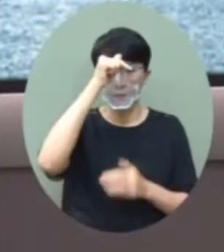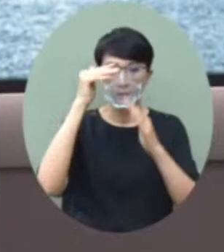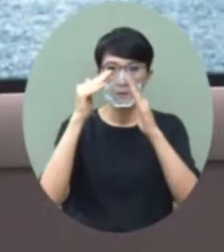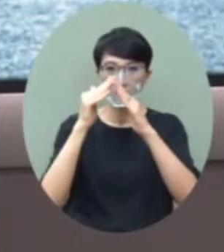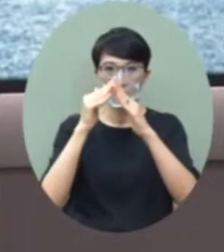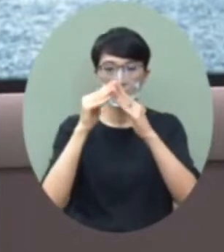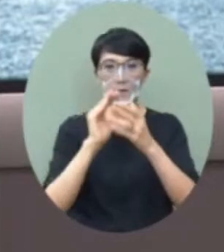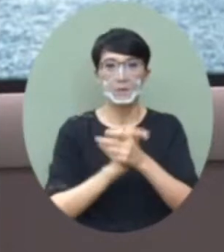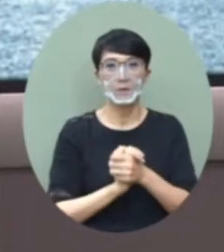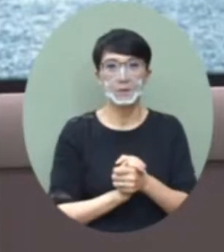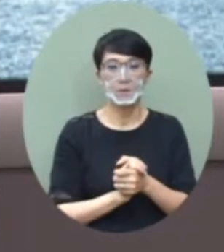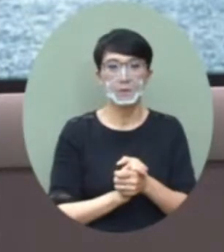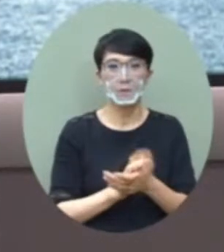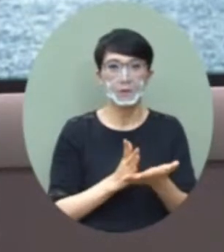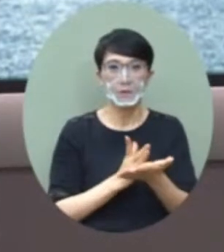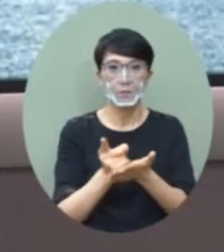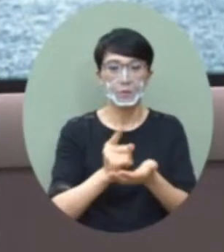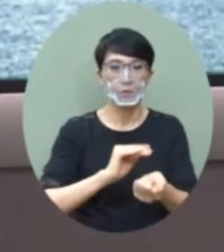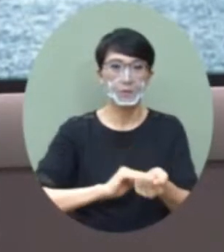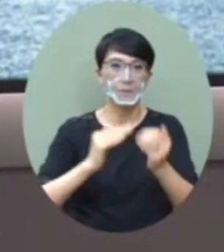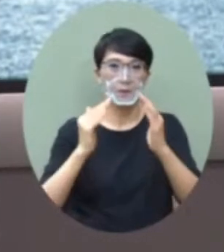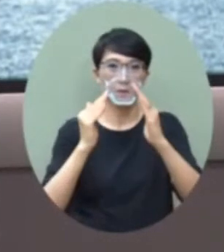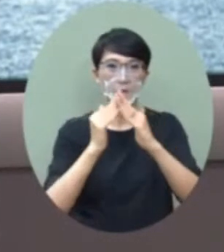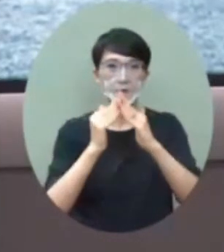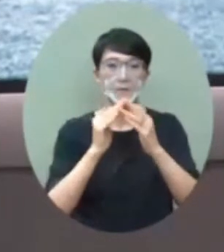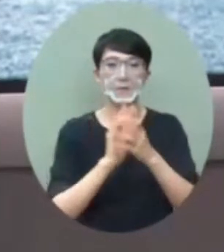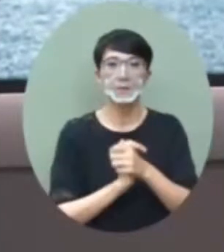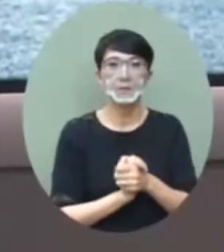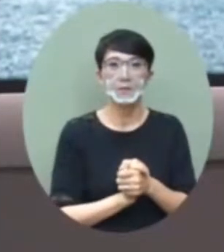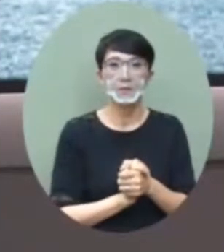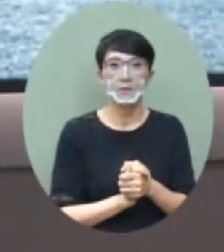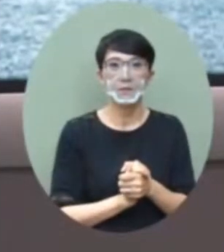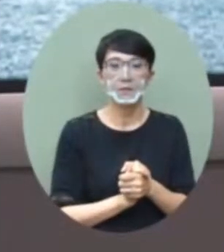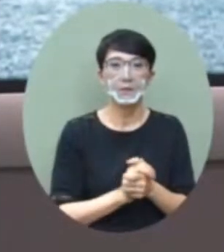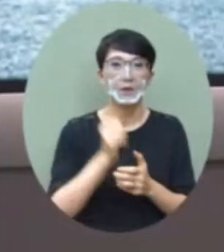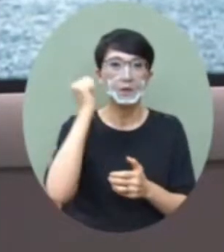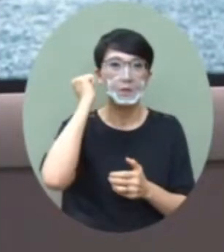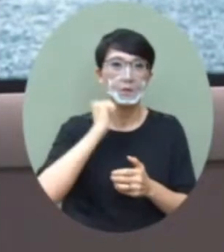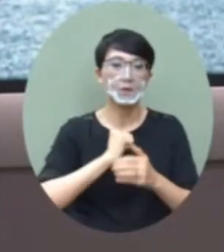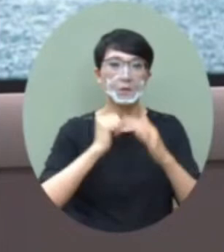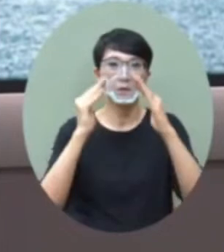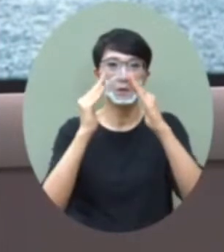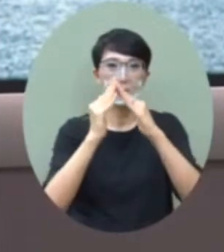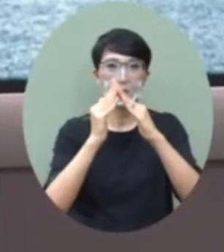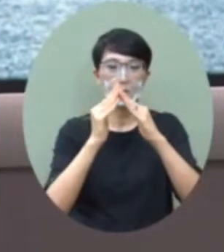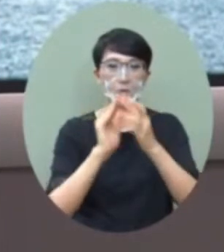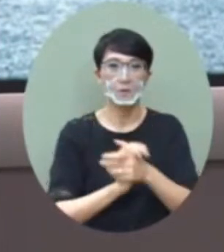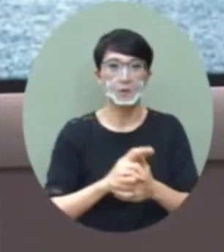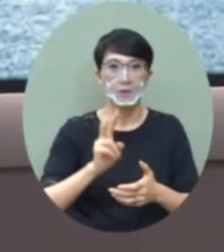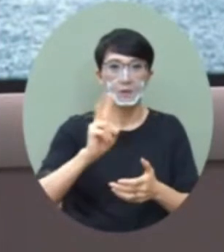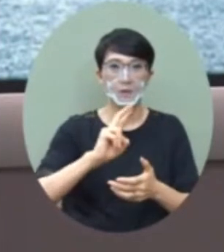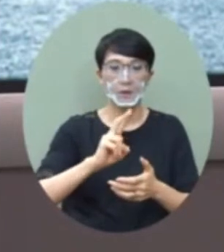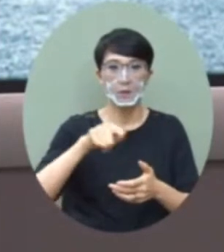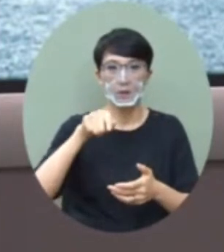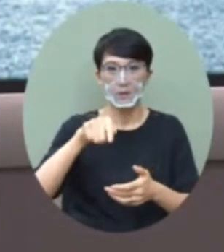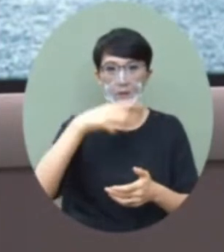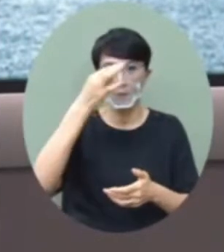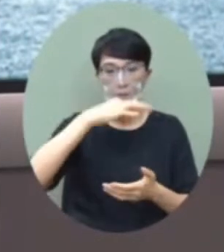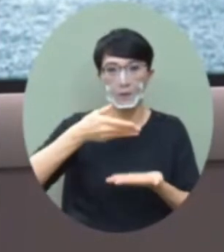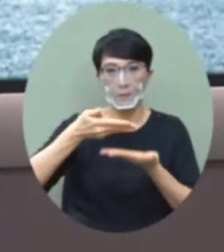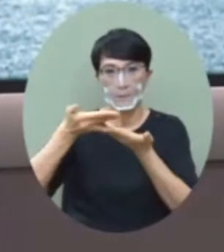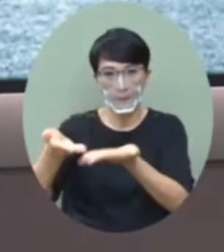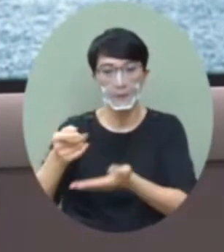characteristics. Okay, so for the social distancing measures during this the fifth